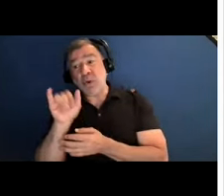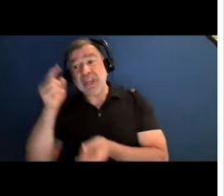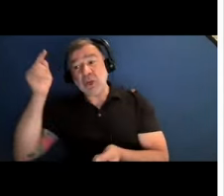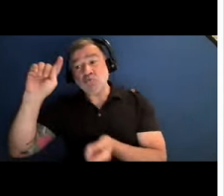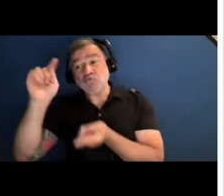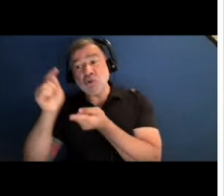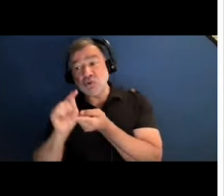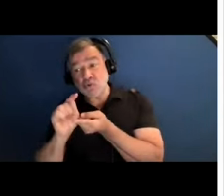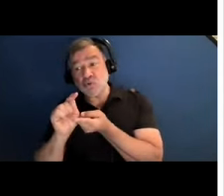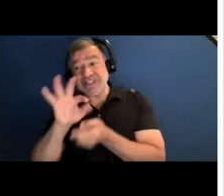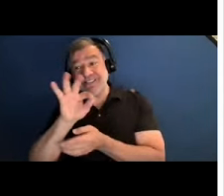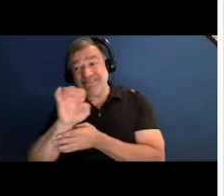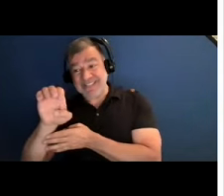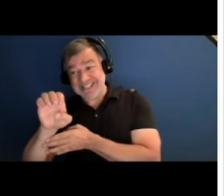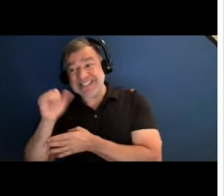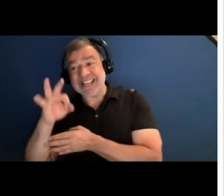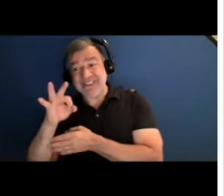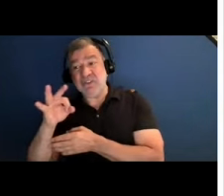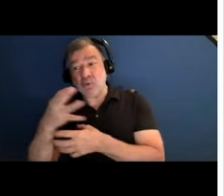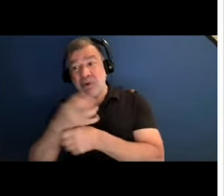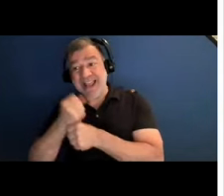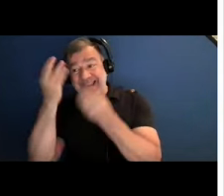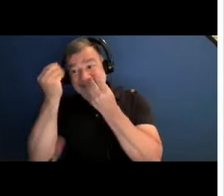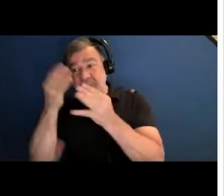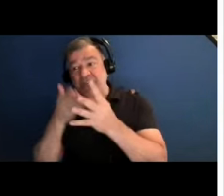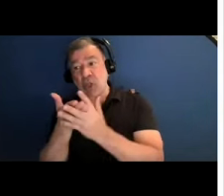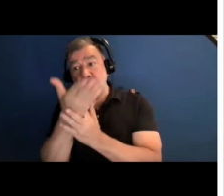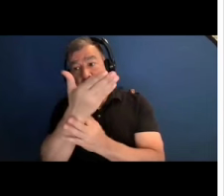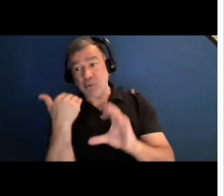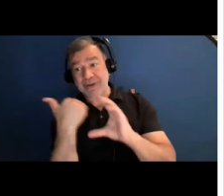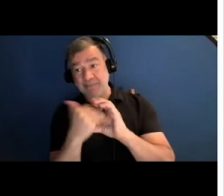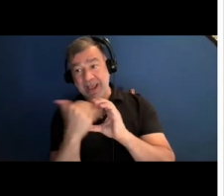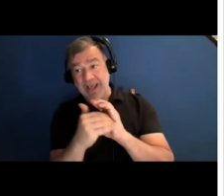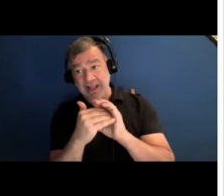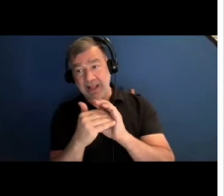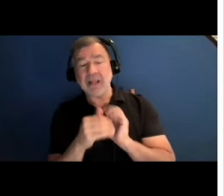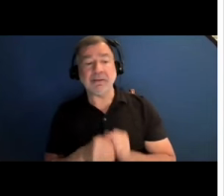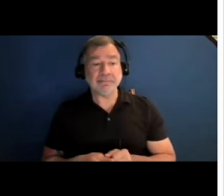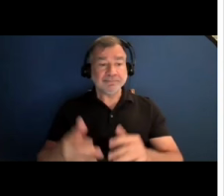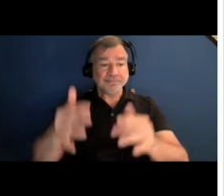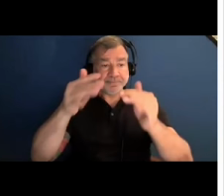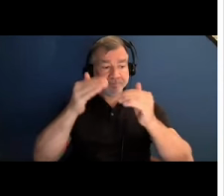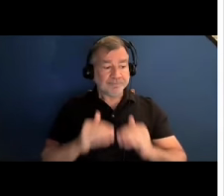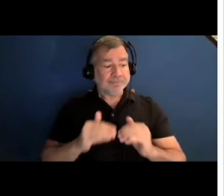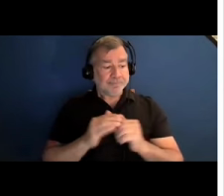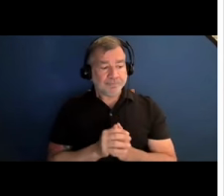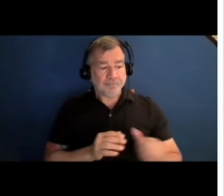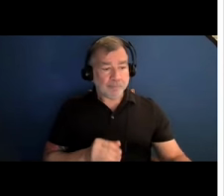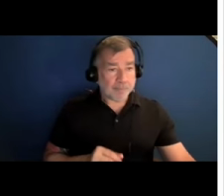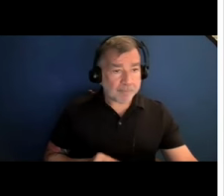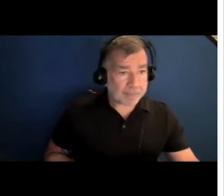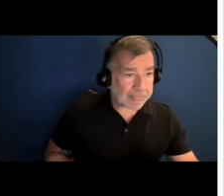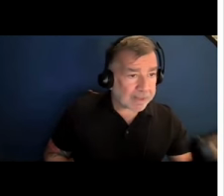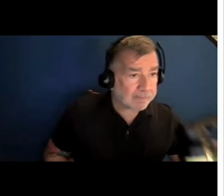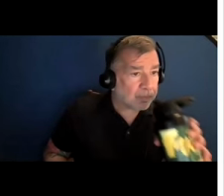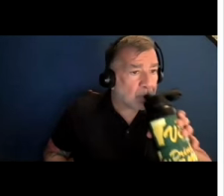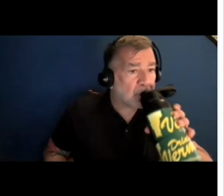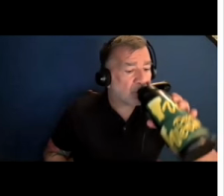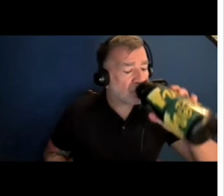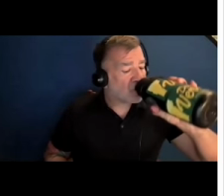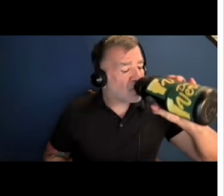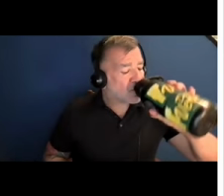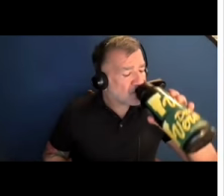with owning an ABLE account. So next slide, please. All right, step